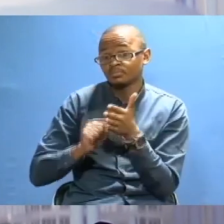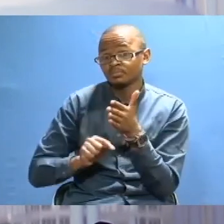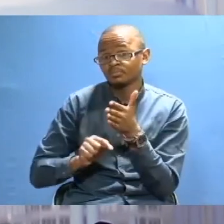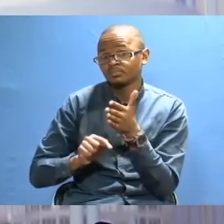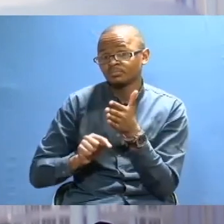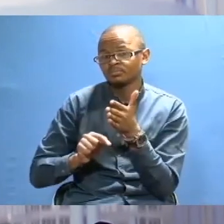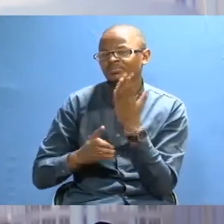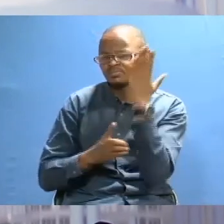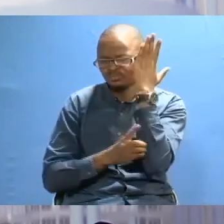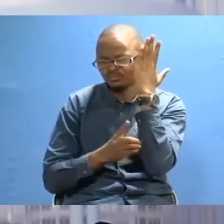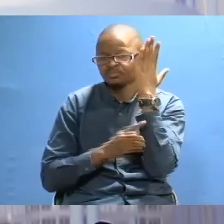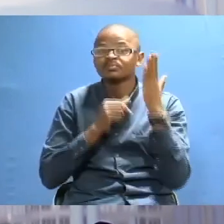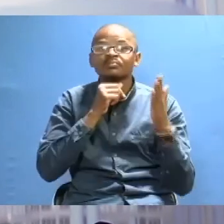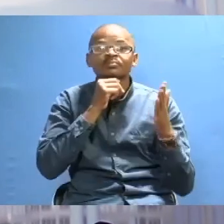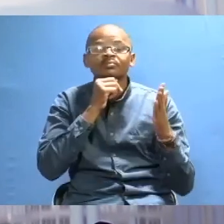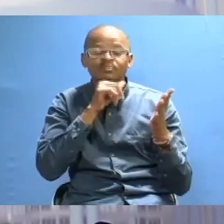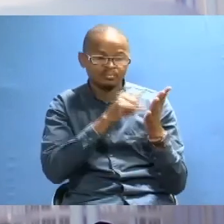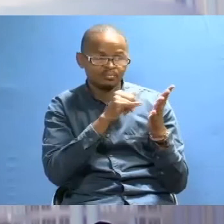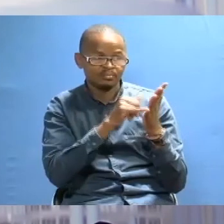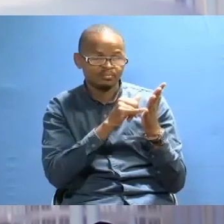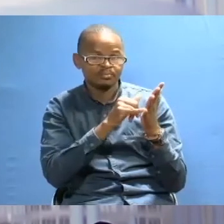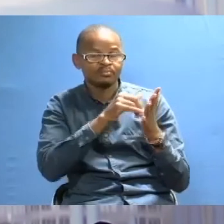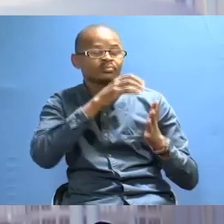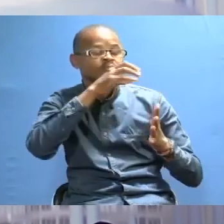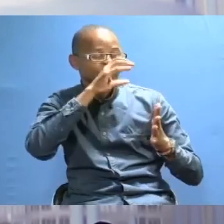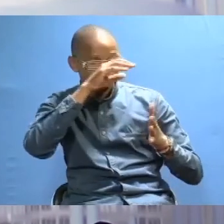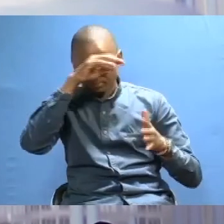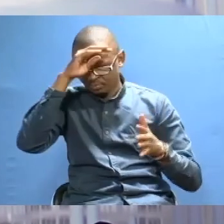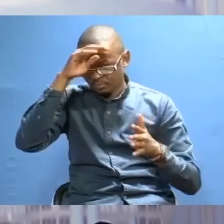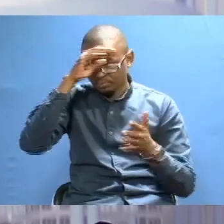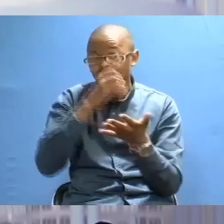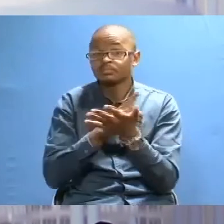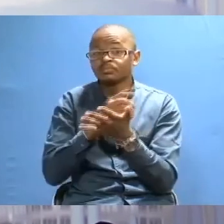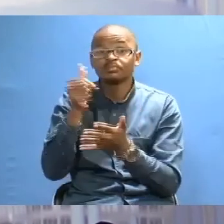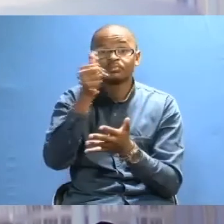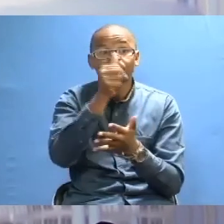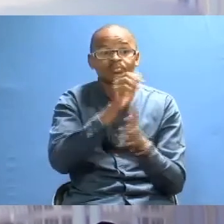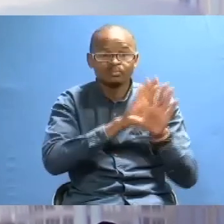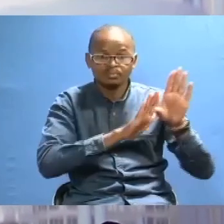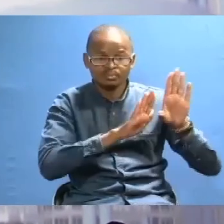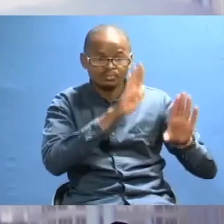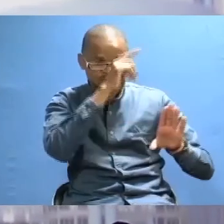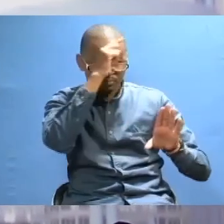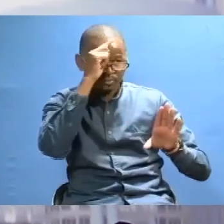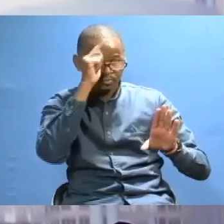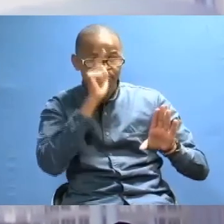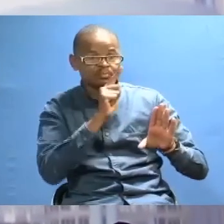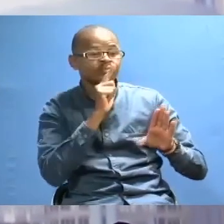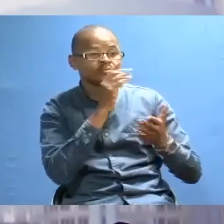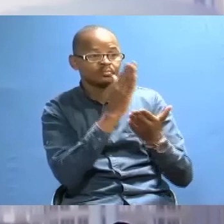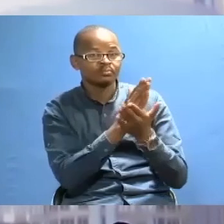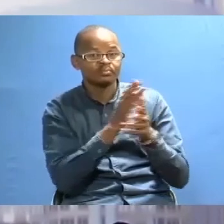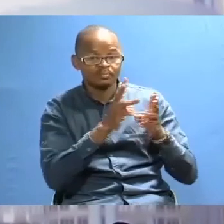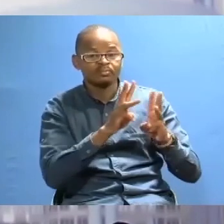is about discipline. Do not indulge in drinking, doing drugs, or unruly behavior, because these are